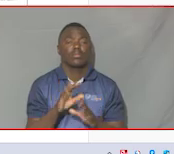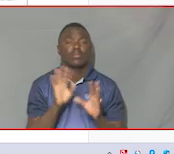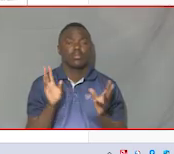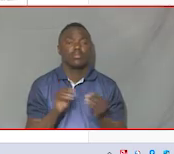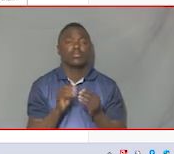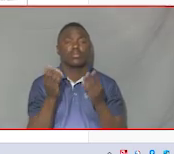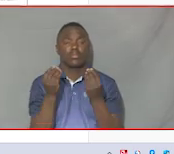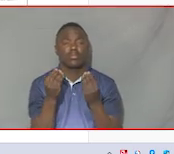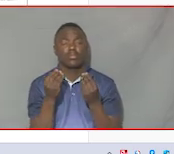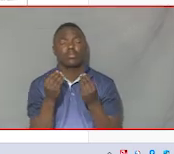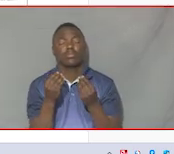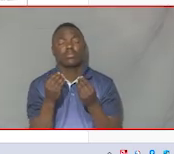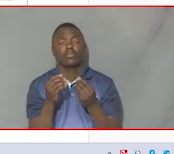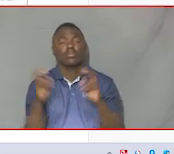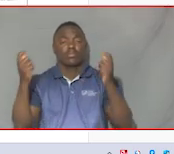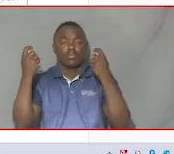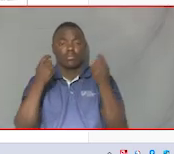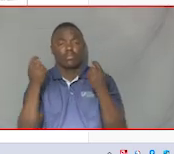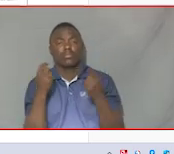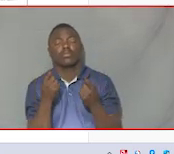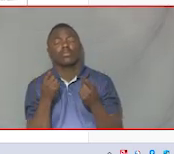number. The event is